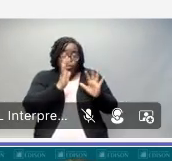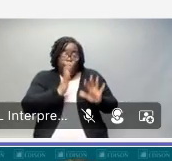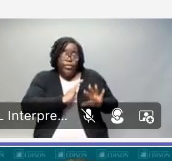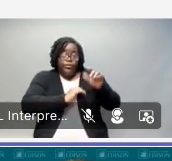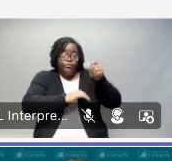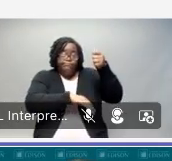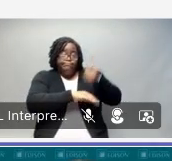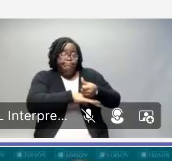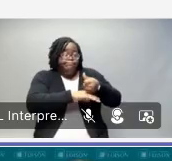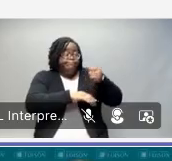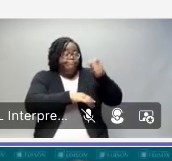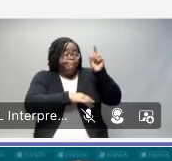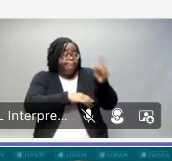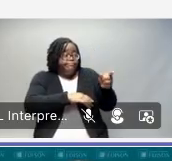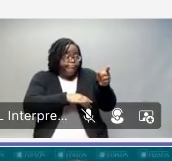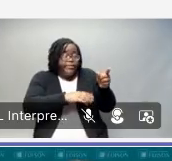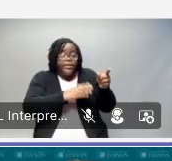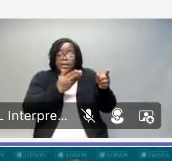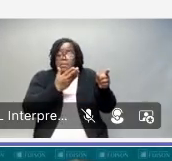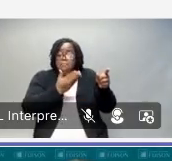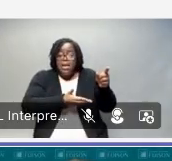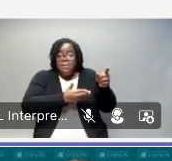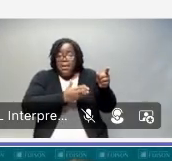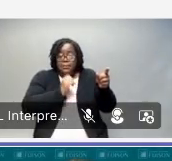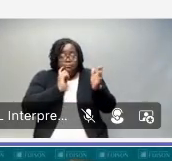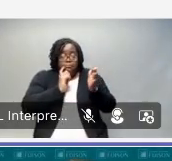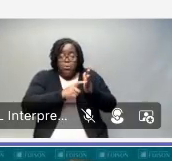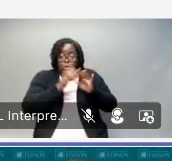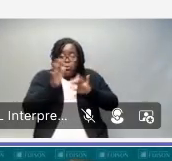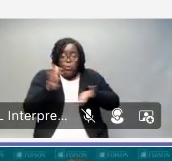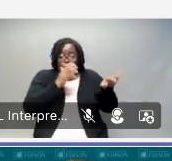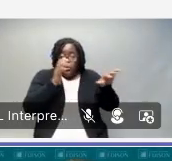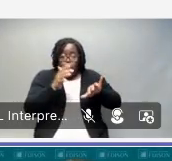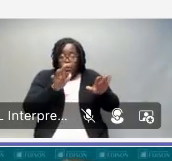and it may not show strong winds,